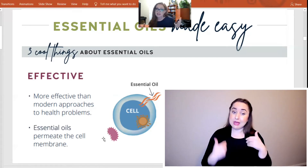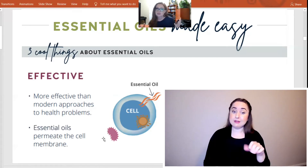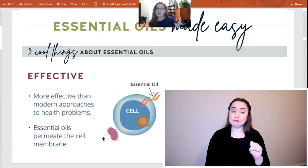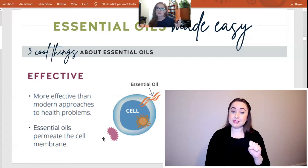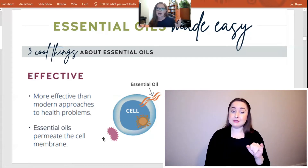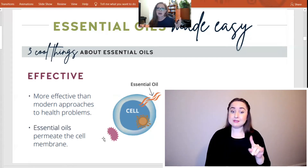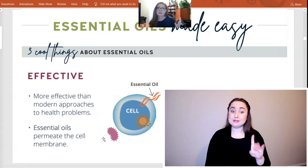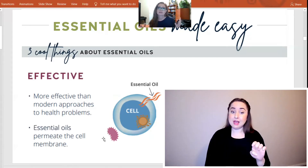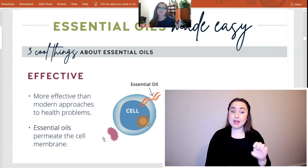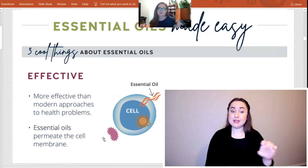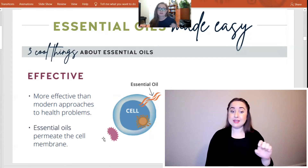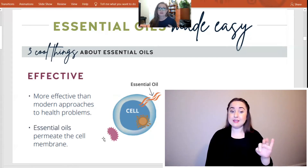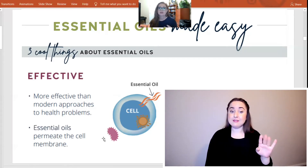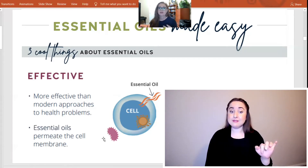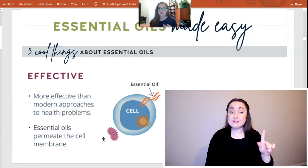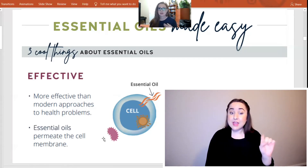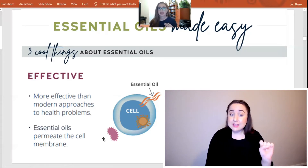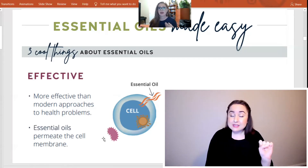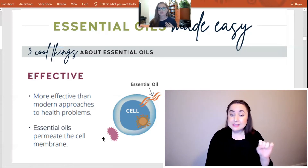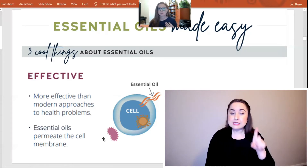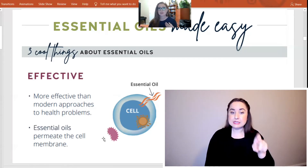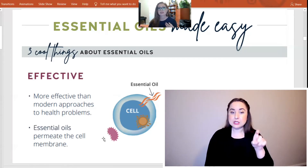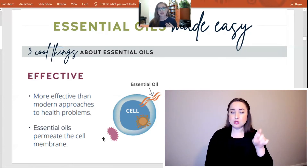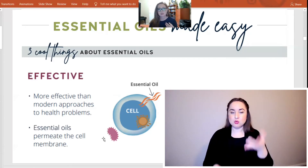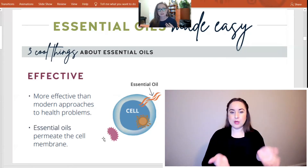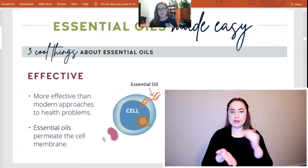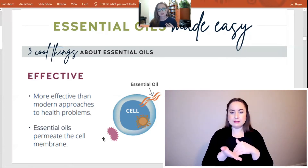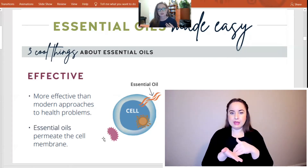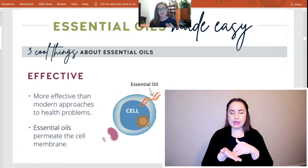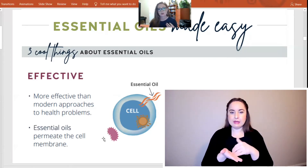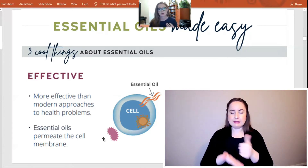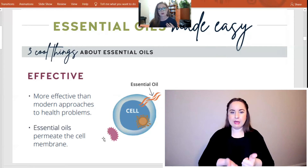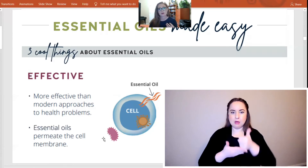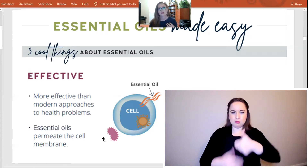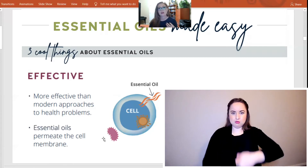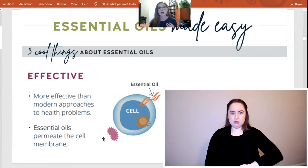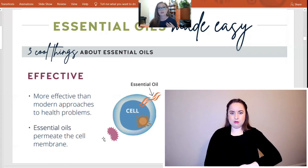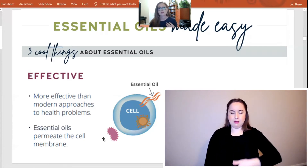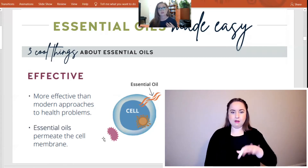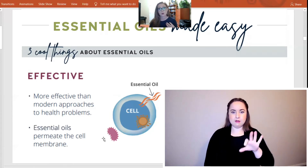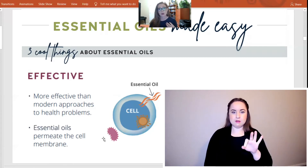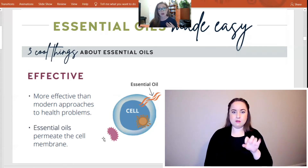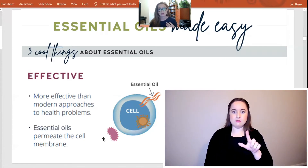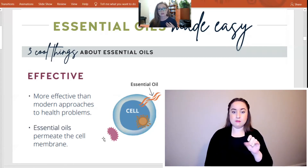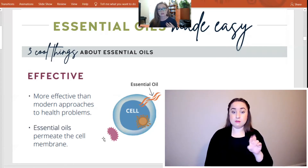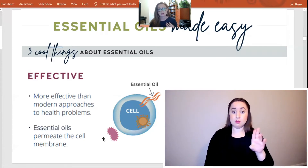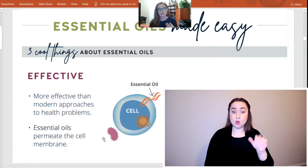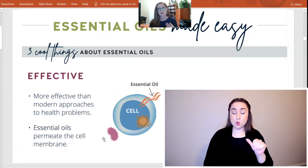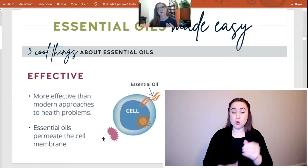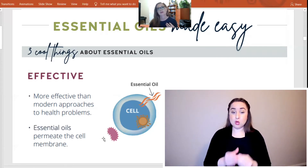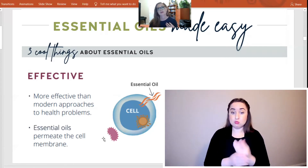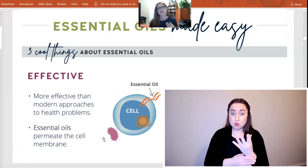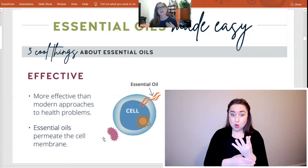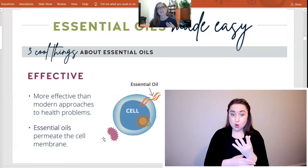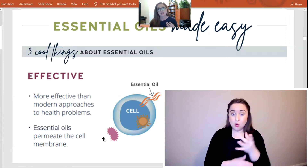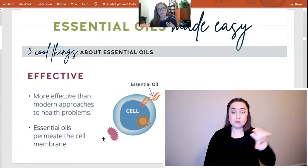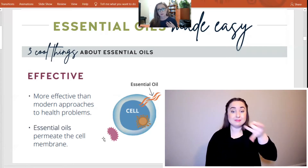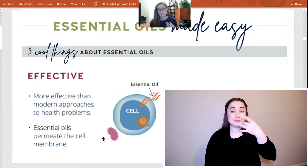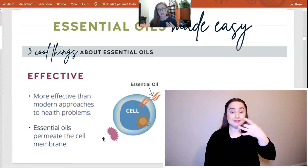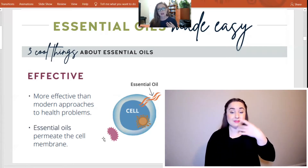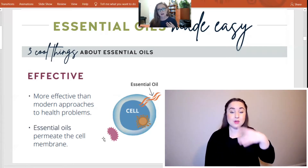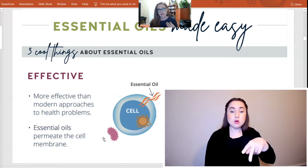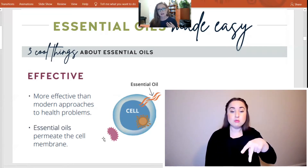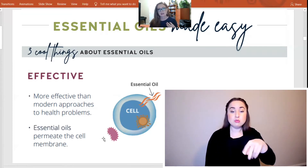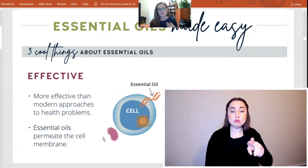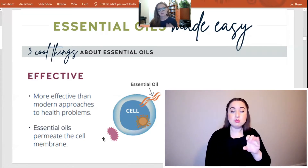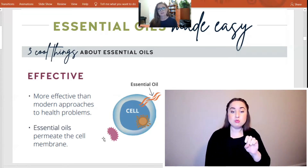side effects with that. You're going to have to reestablish your gut flora. Take a